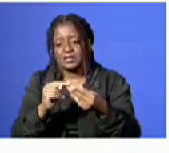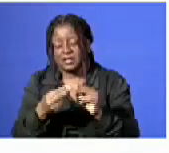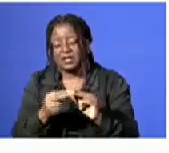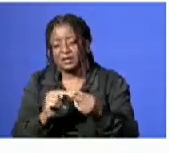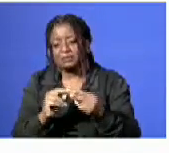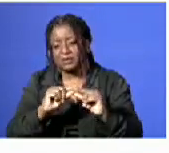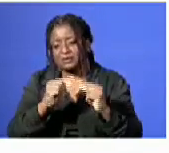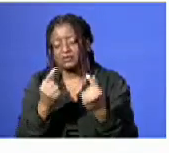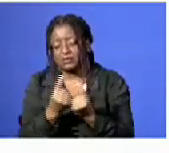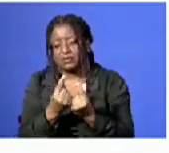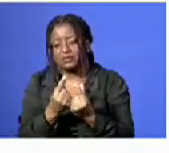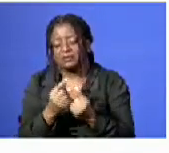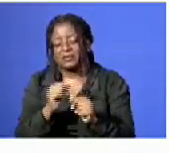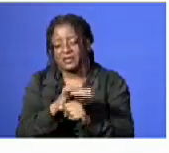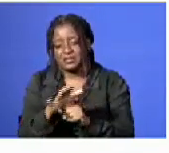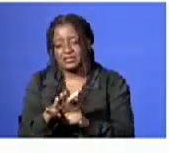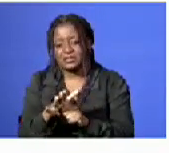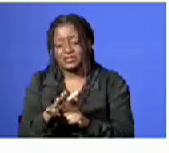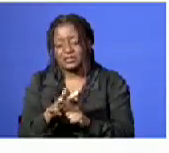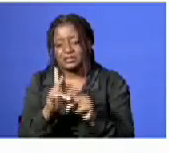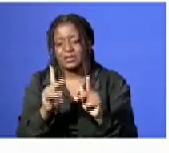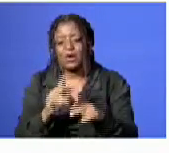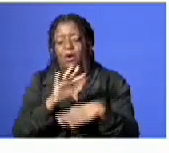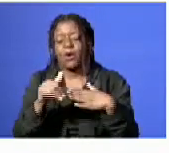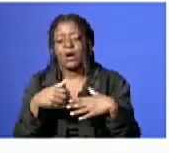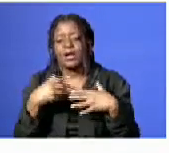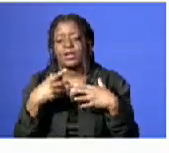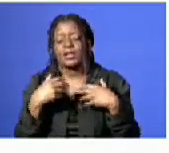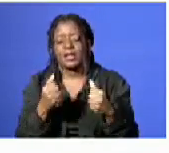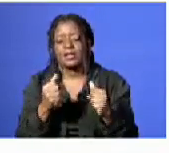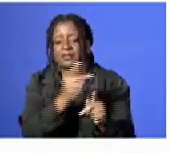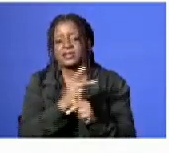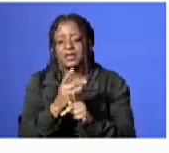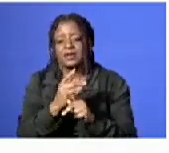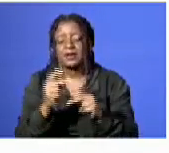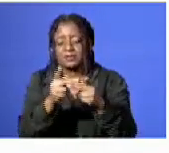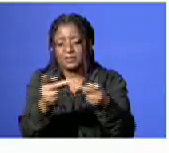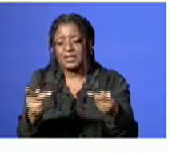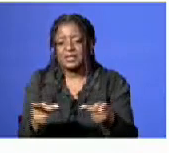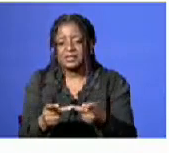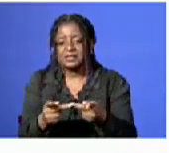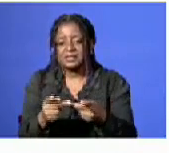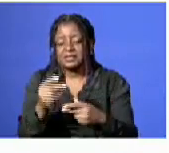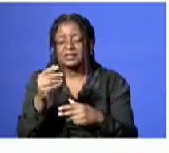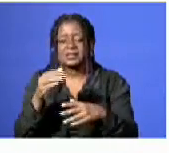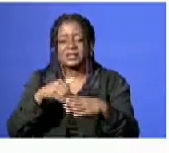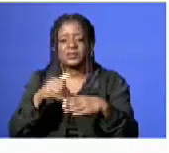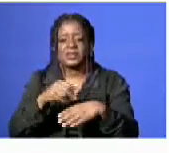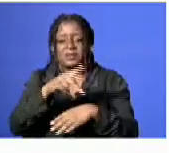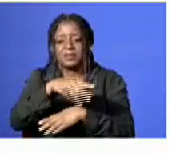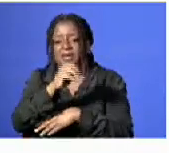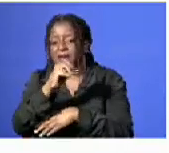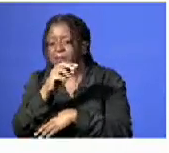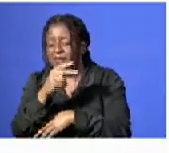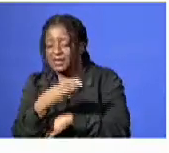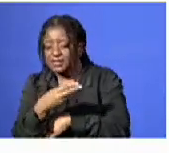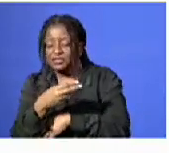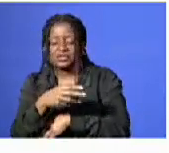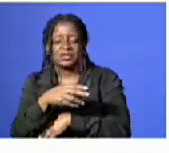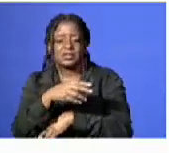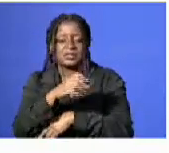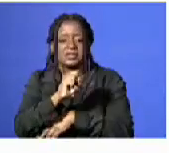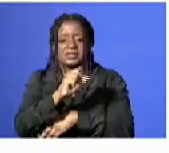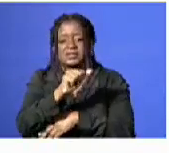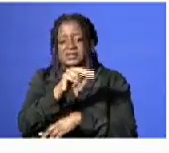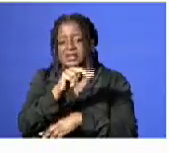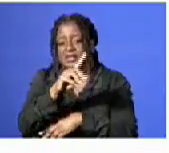All public health care facilities, inclusive of the Princess Margaret Hospital, Sandilands Rehabilitation Center,